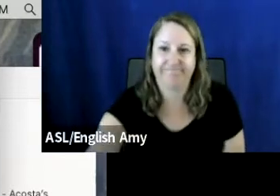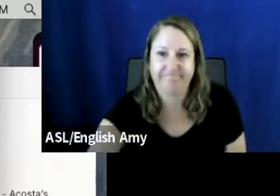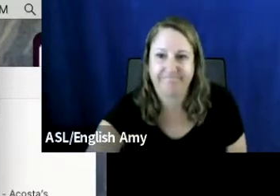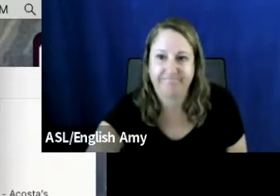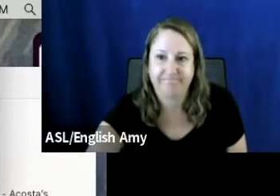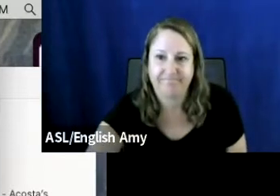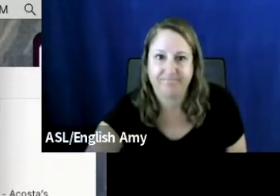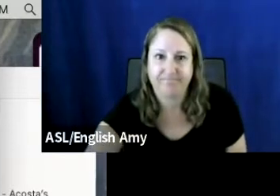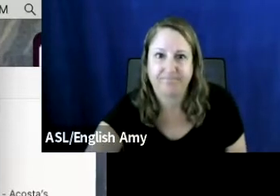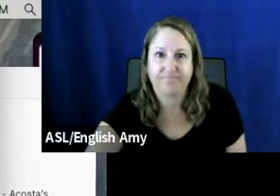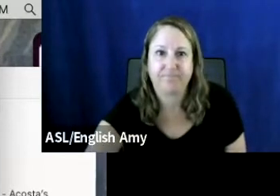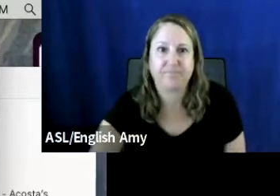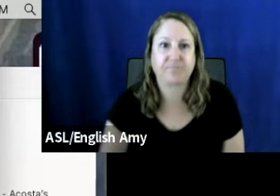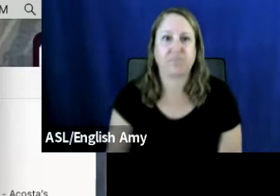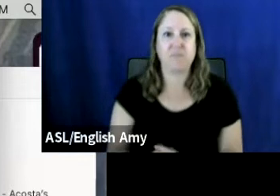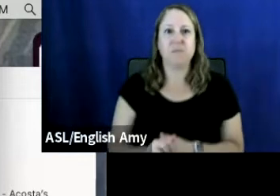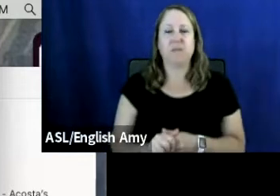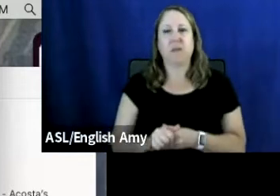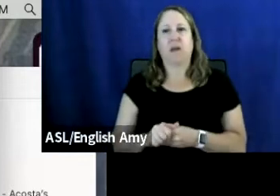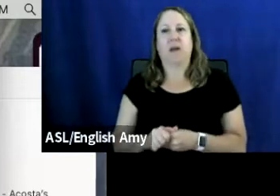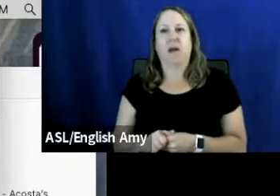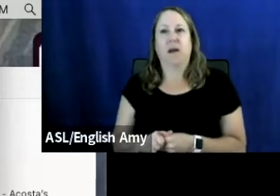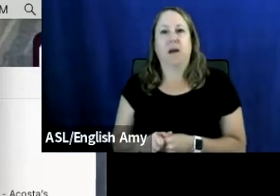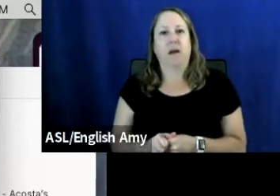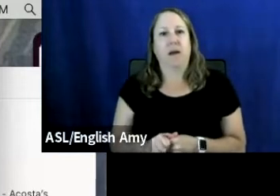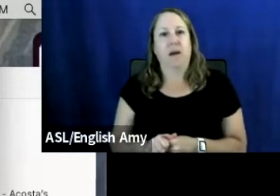I'm gonna push on this, that's okay.